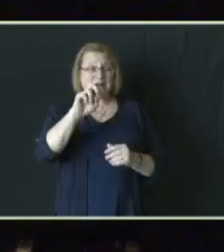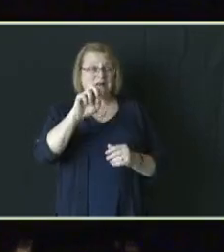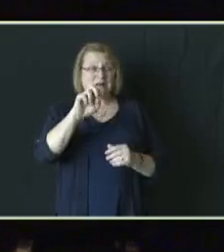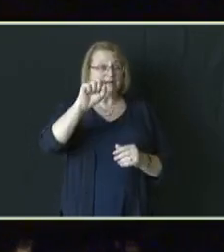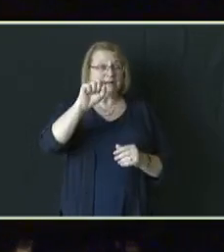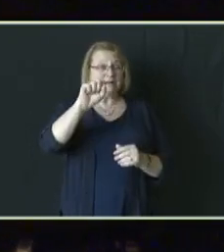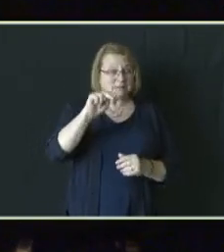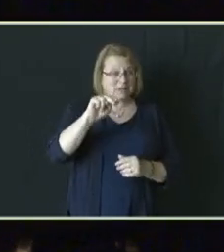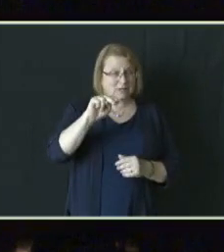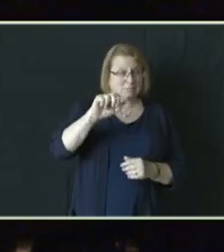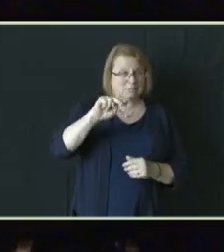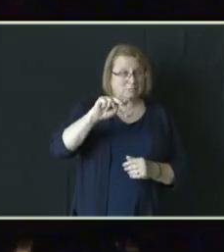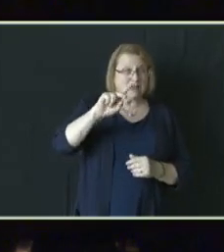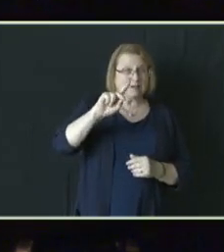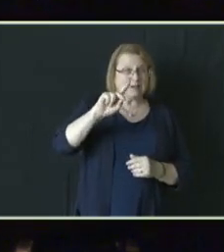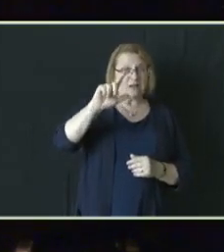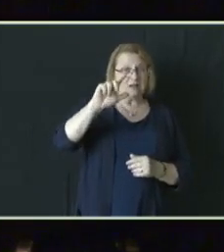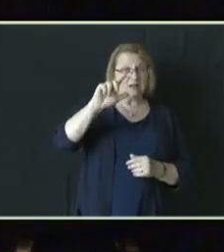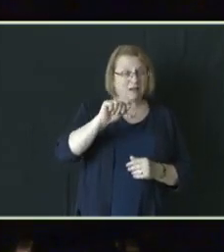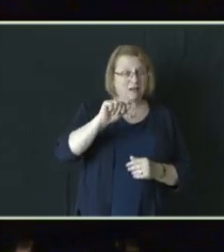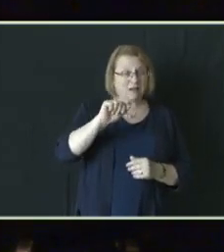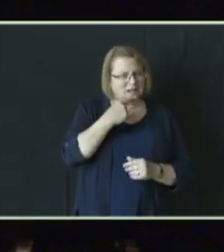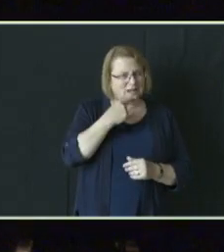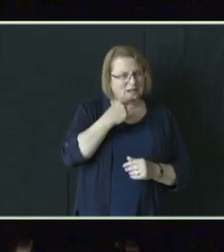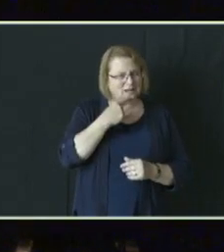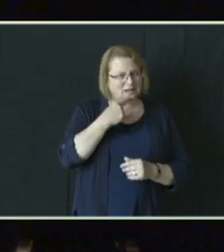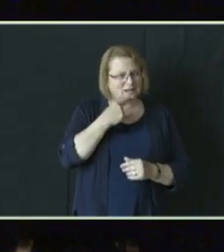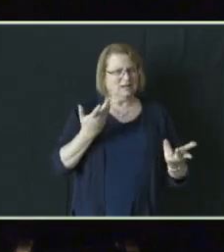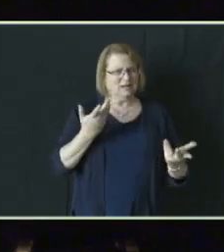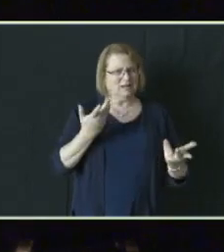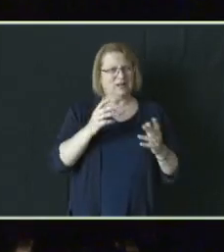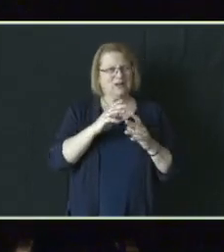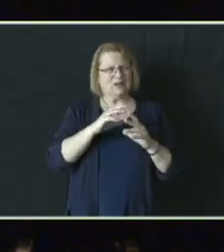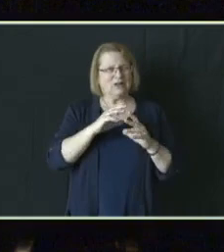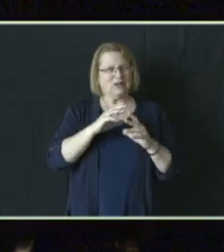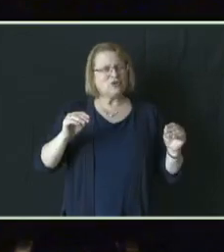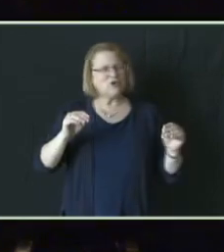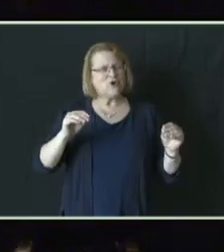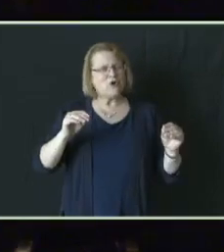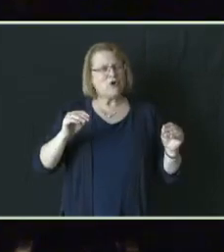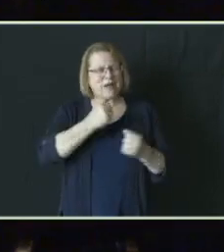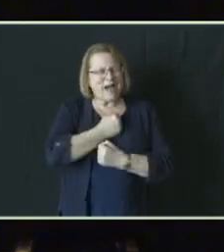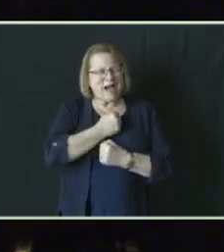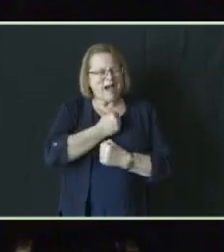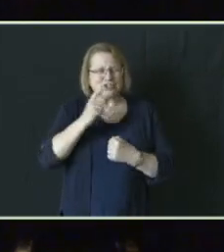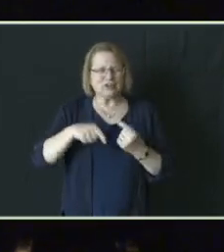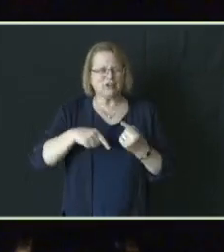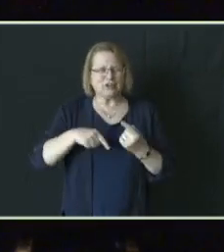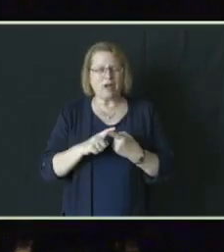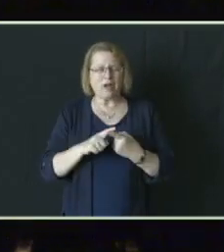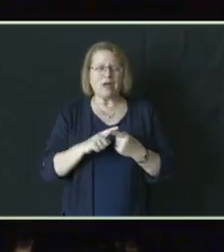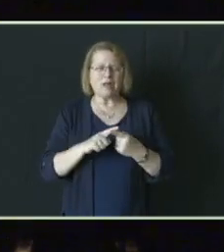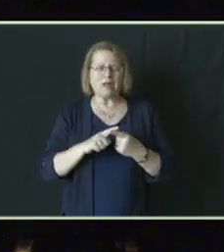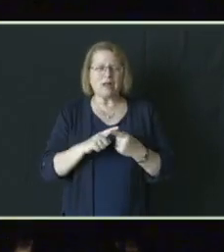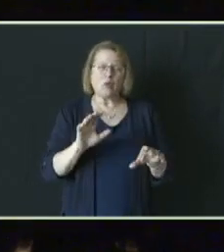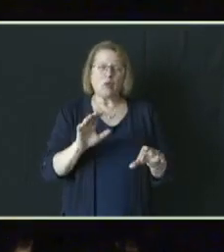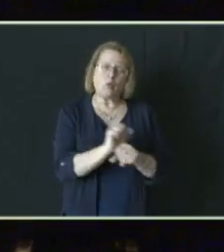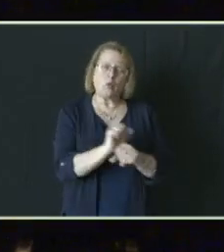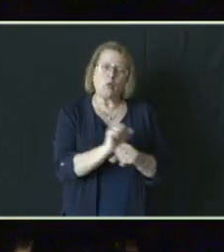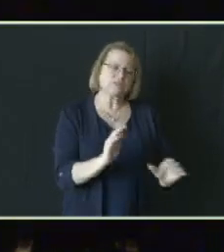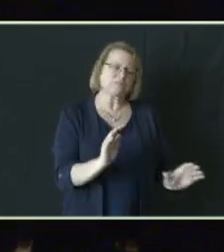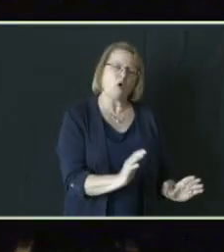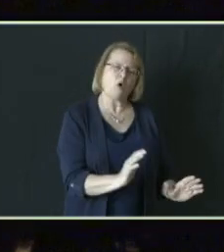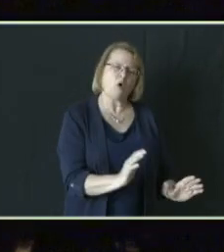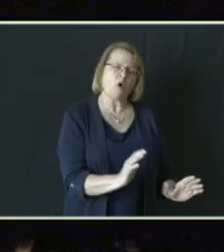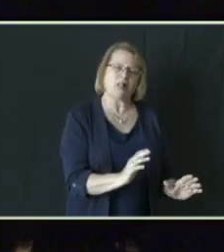said, "There is no passion to be found in playing small, in settling for a life that is less than the